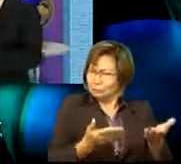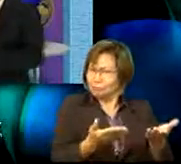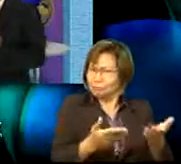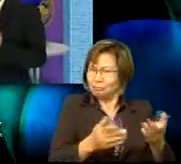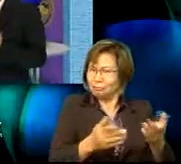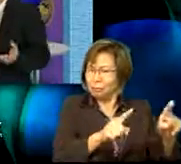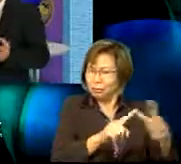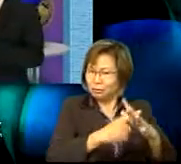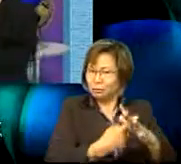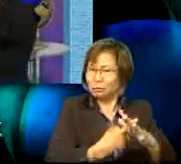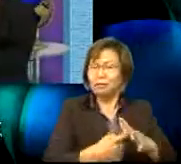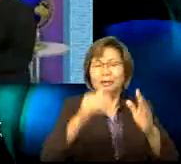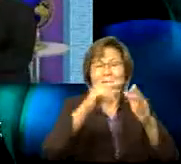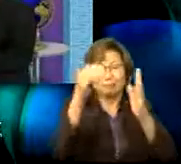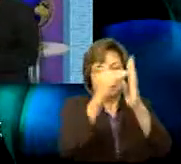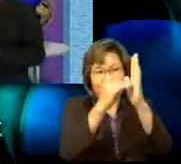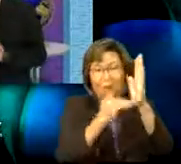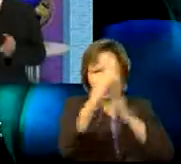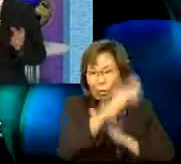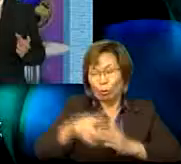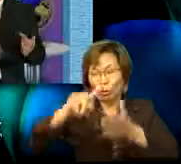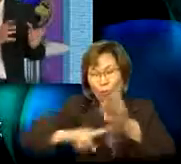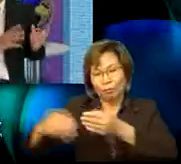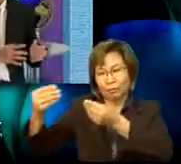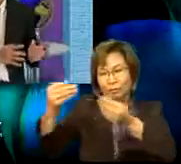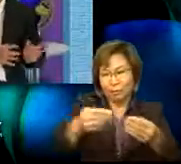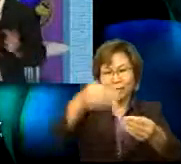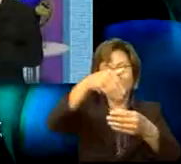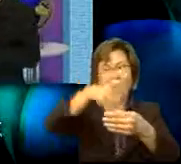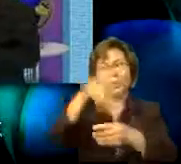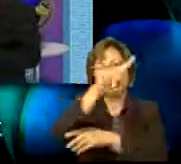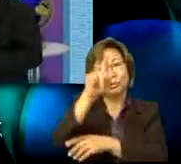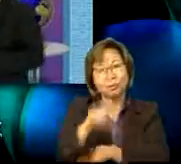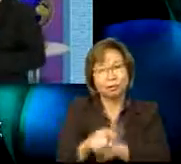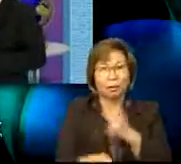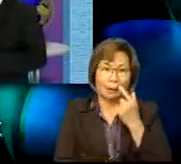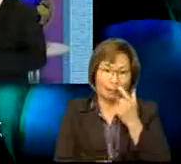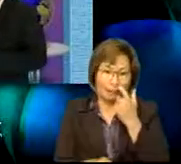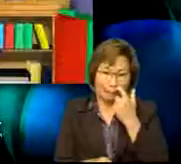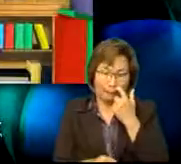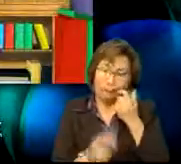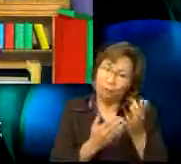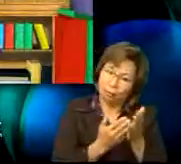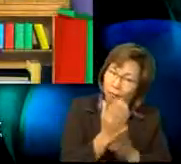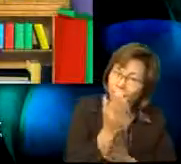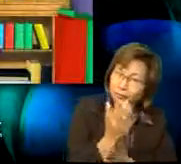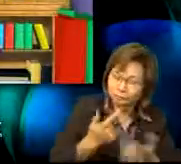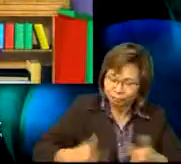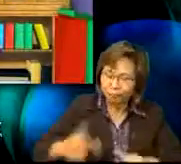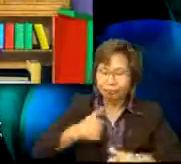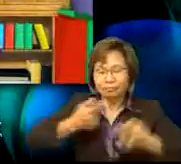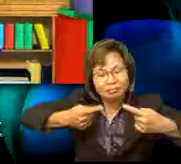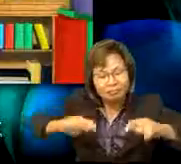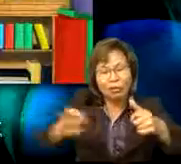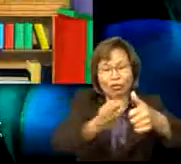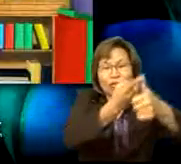ahead. You can use what you have listed and what has been given in the question. All right,